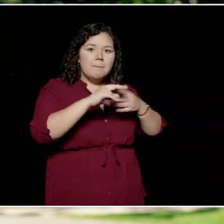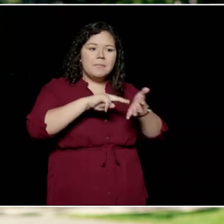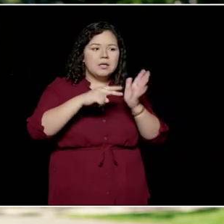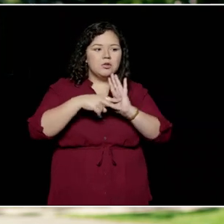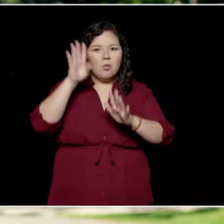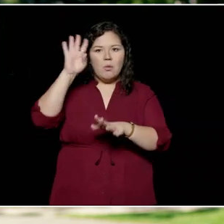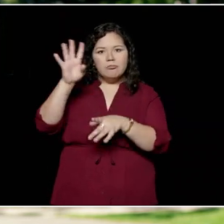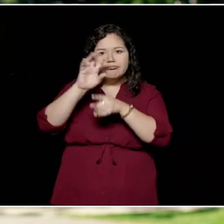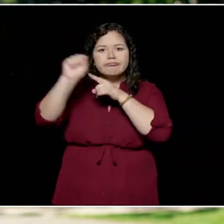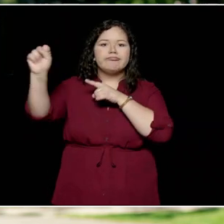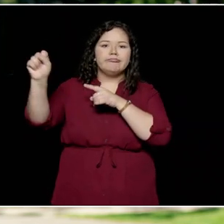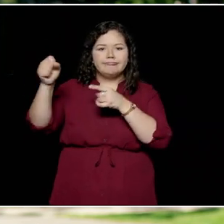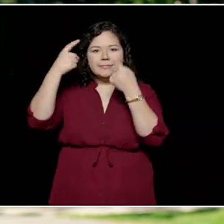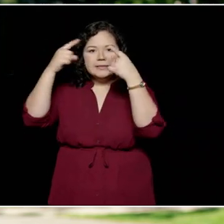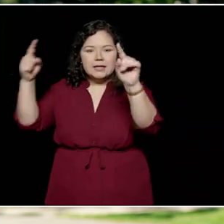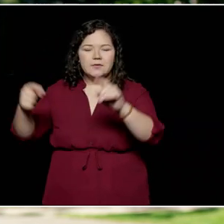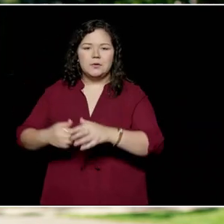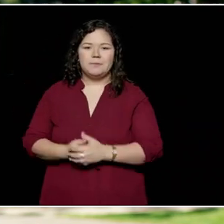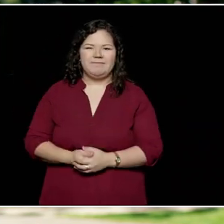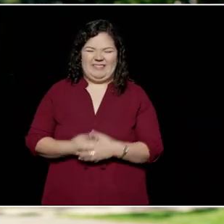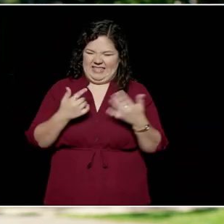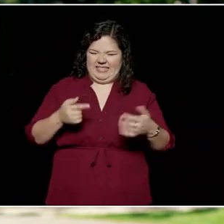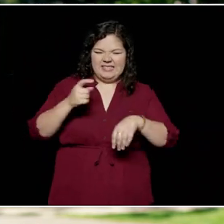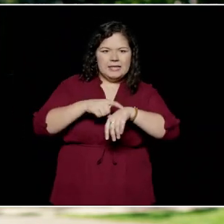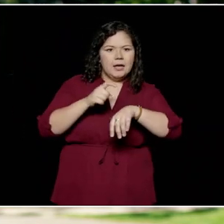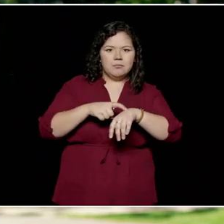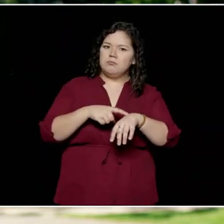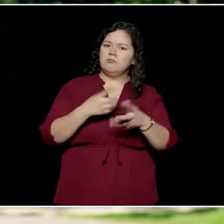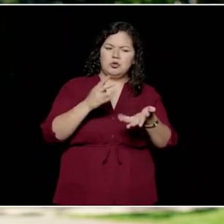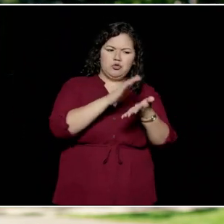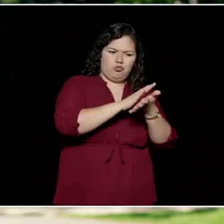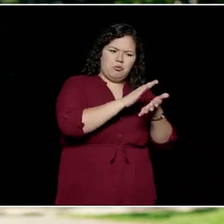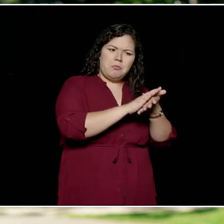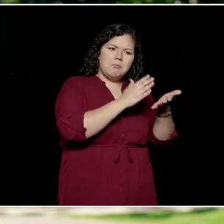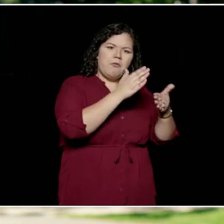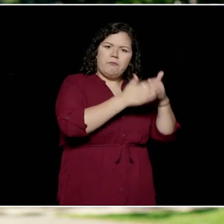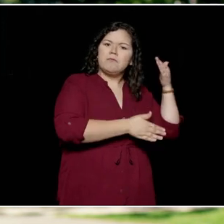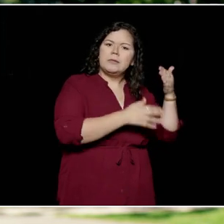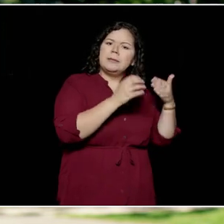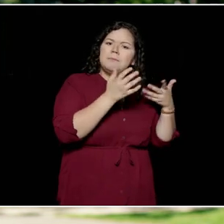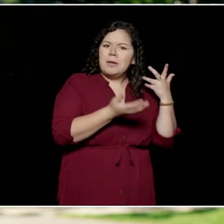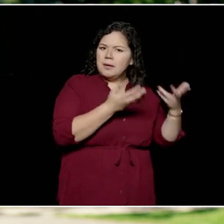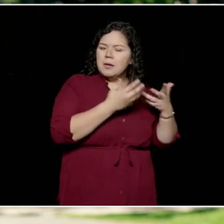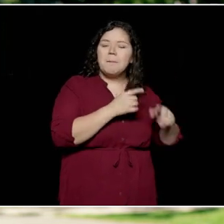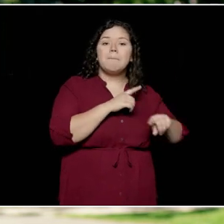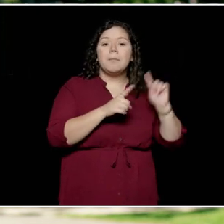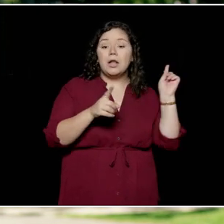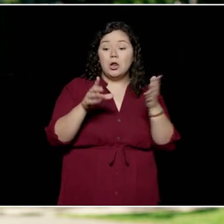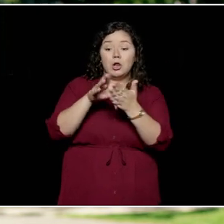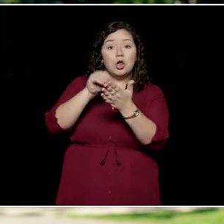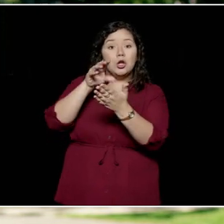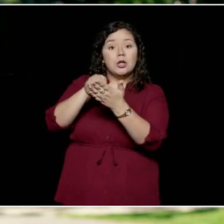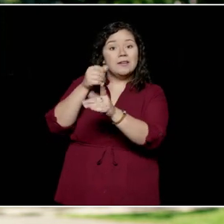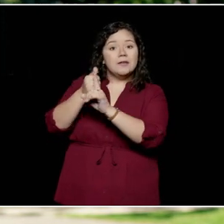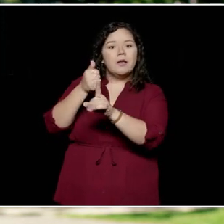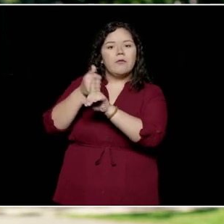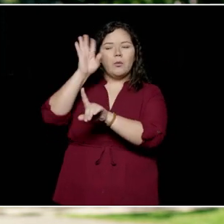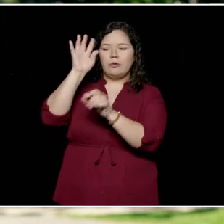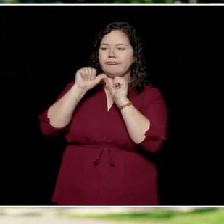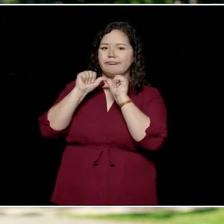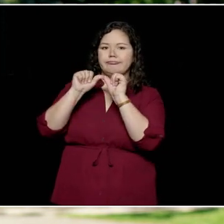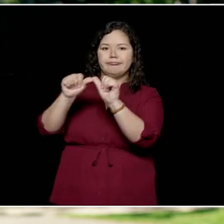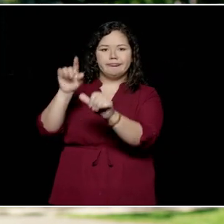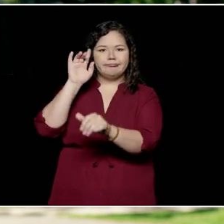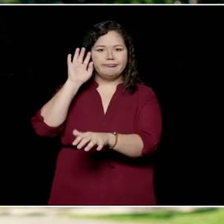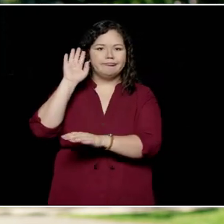there is a way. In this time of blurred transition, schooling might end. Learning